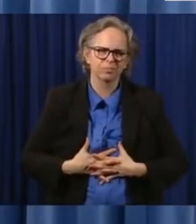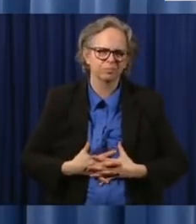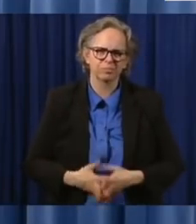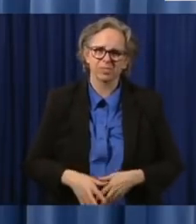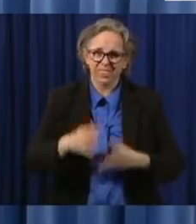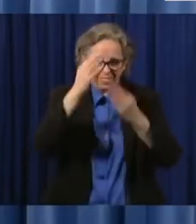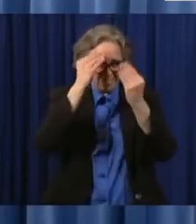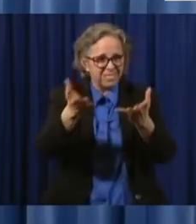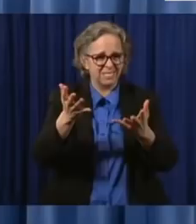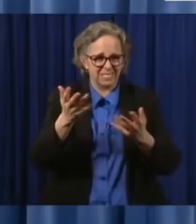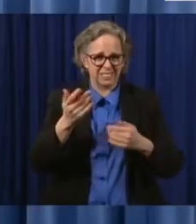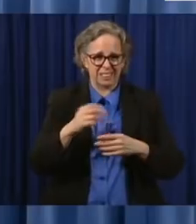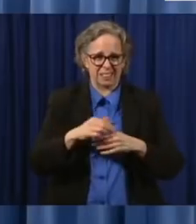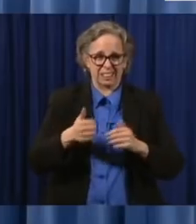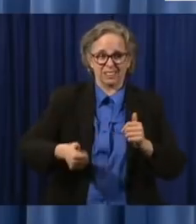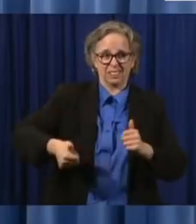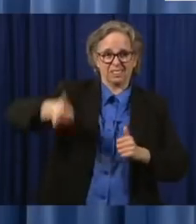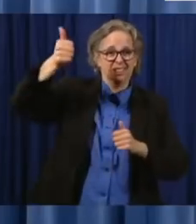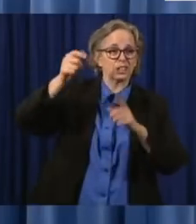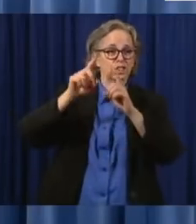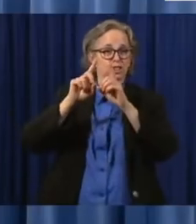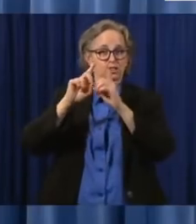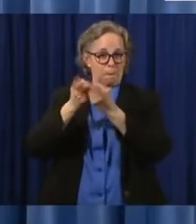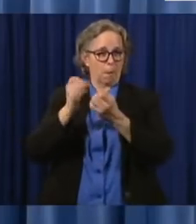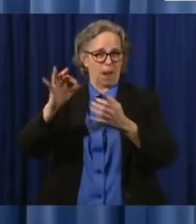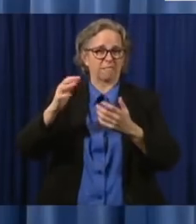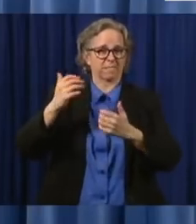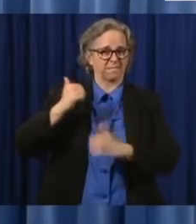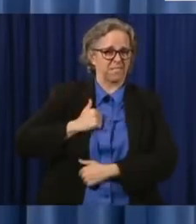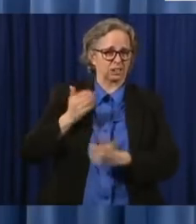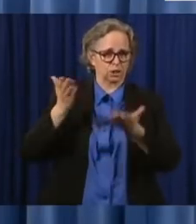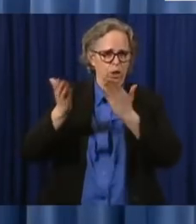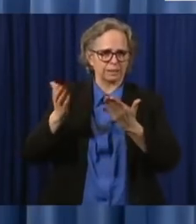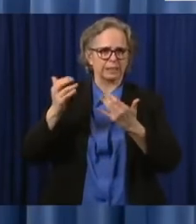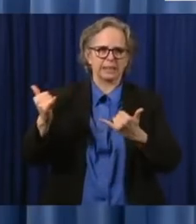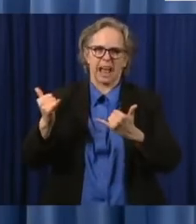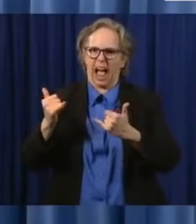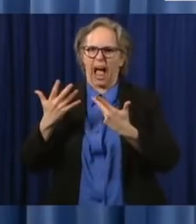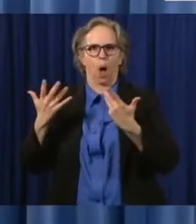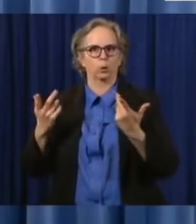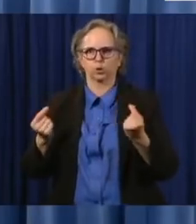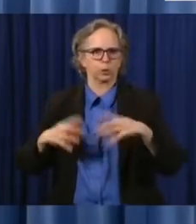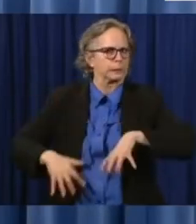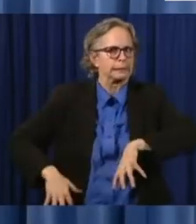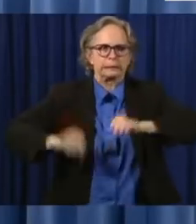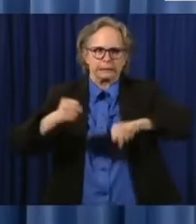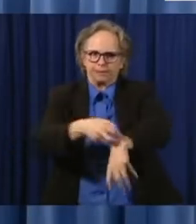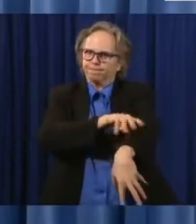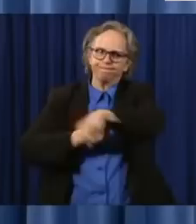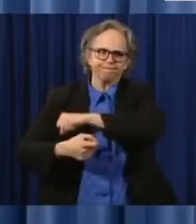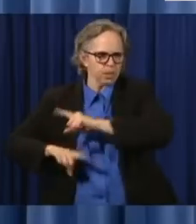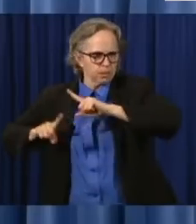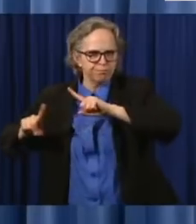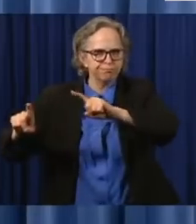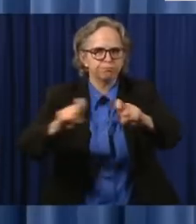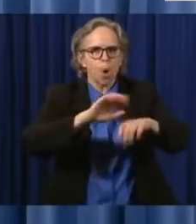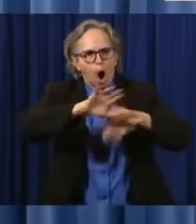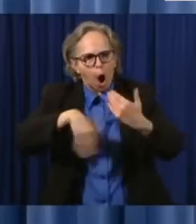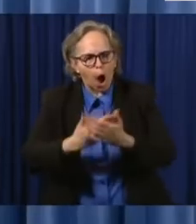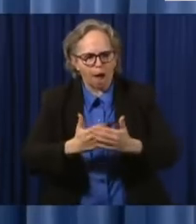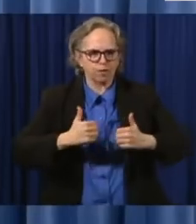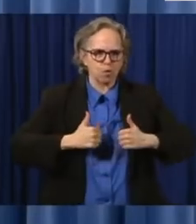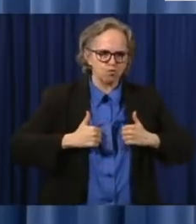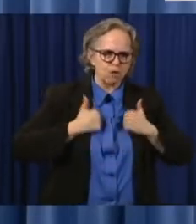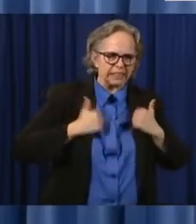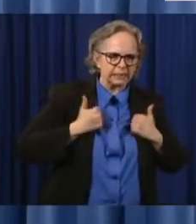to work to test all residents and staff at both state-operated veterans homes in Sandusky and Georgetown. The latest